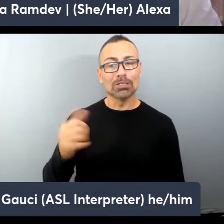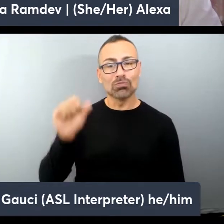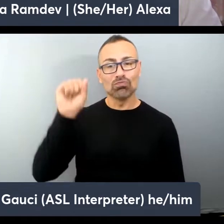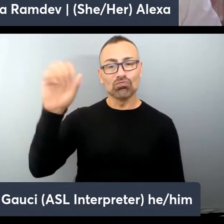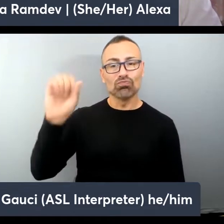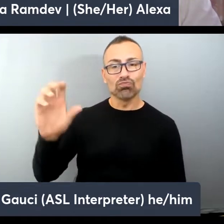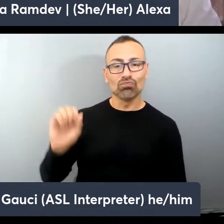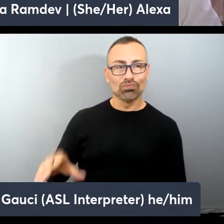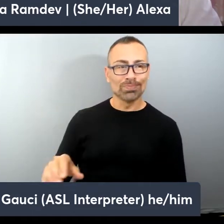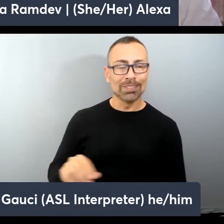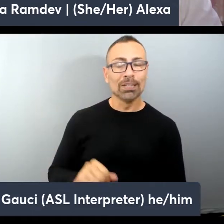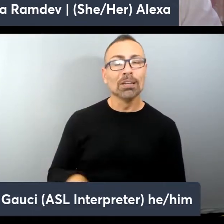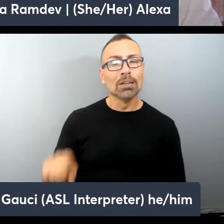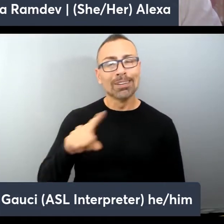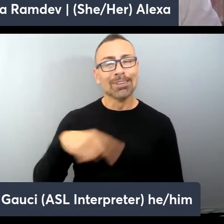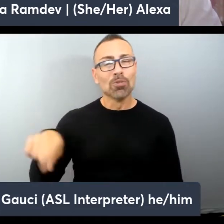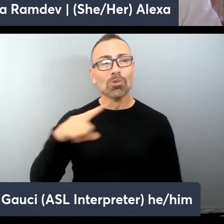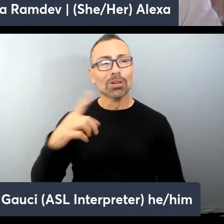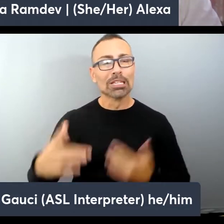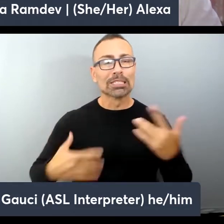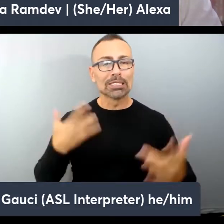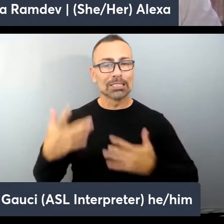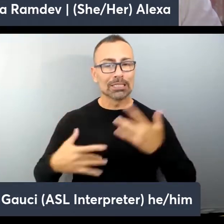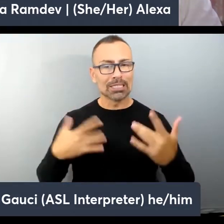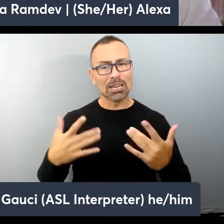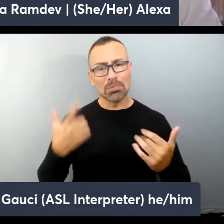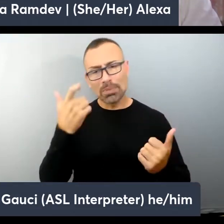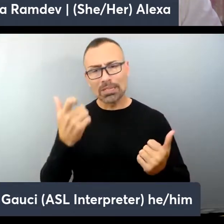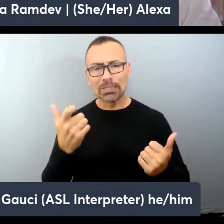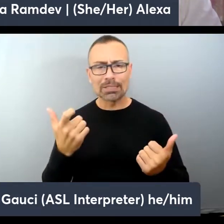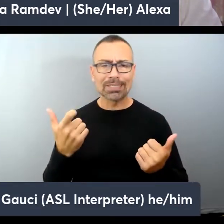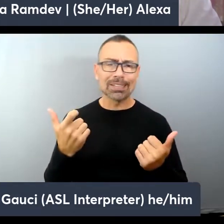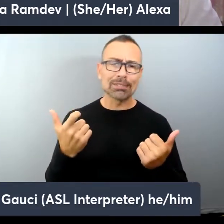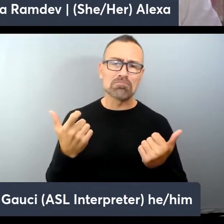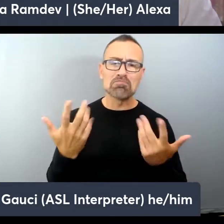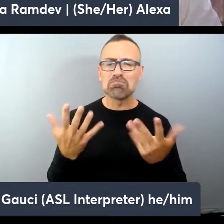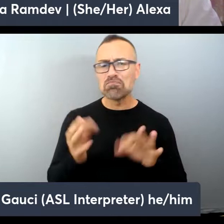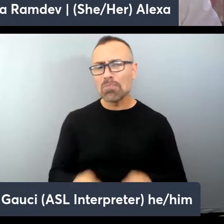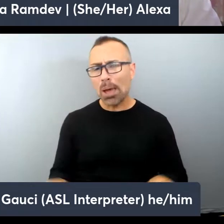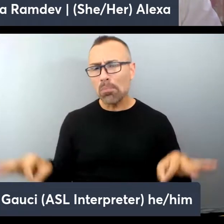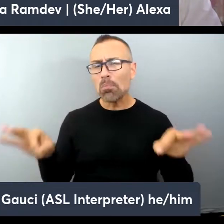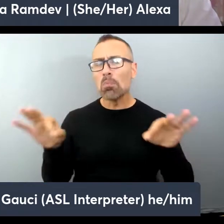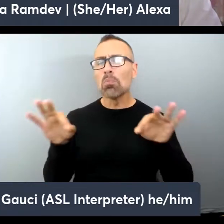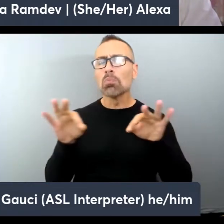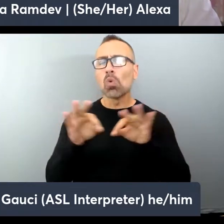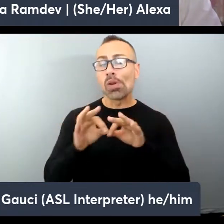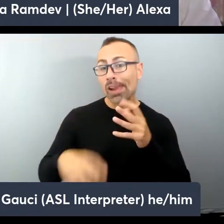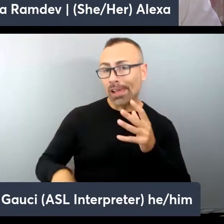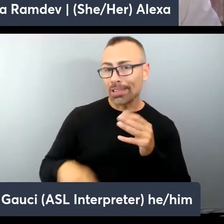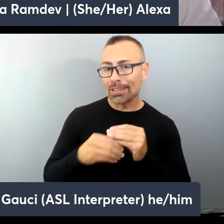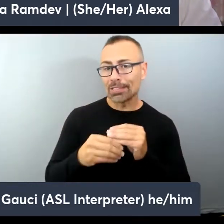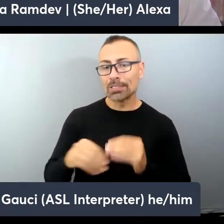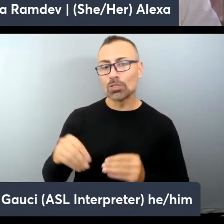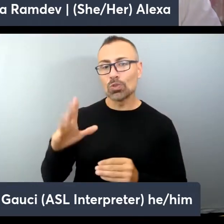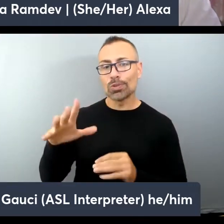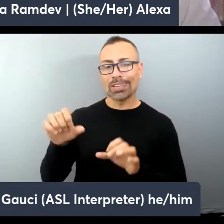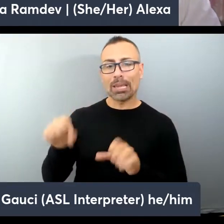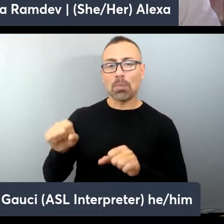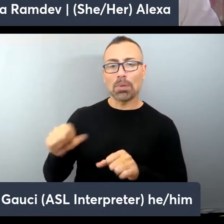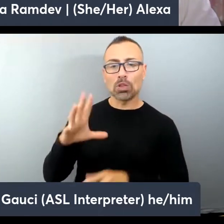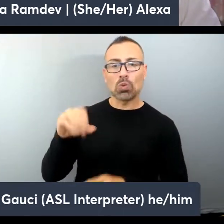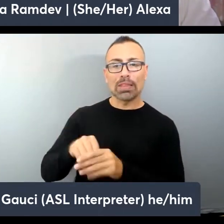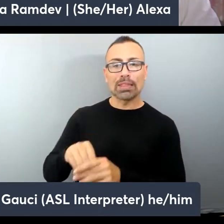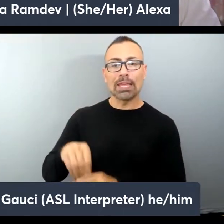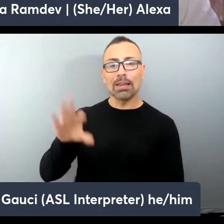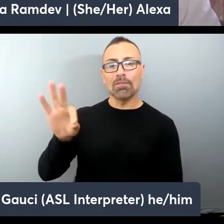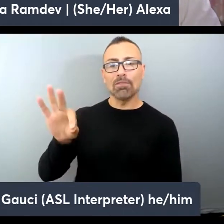And we're very excited about these because they're like really key additions to the Feature Store capability. So